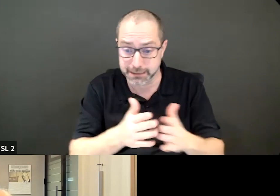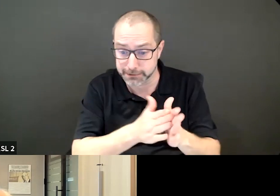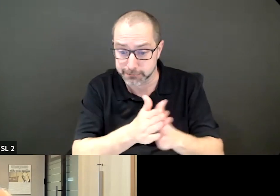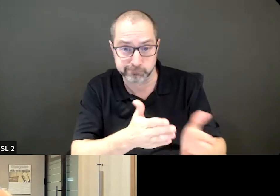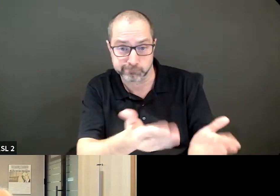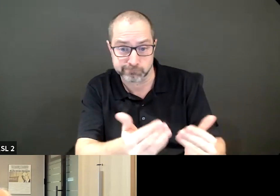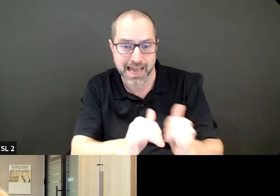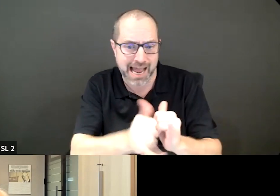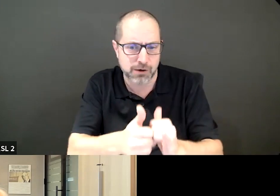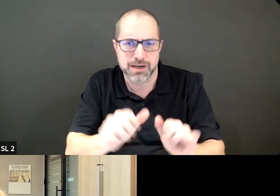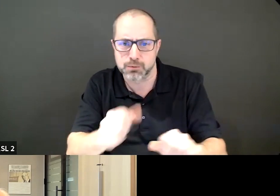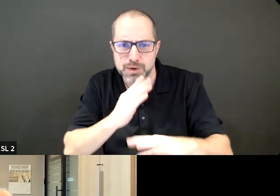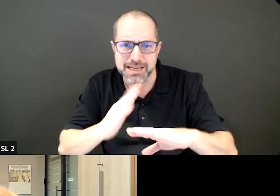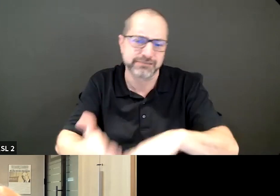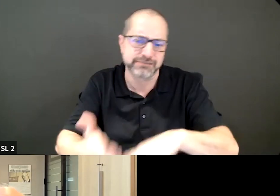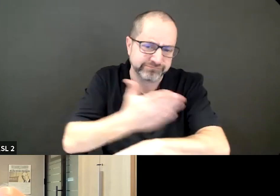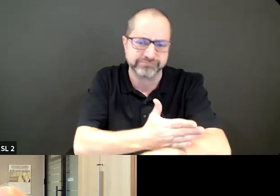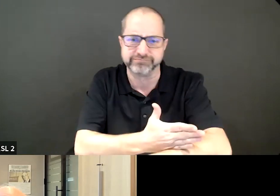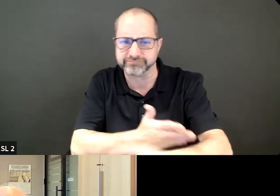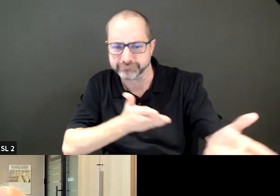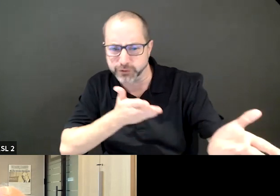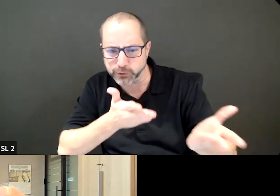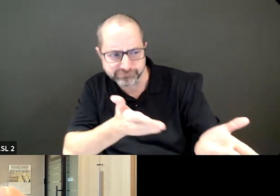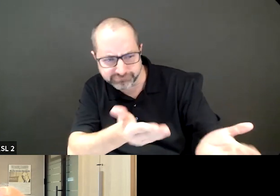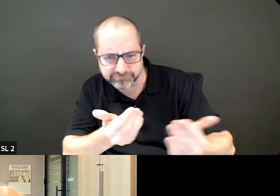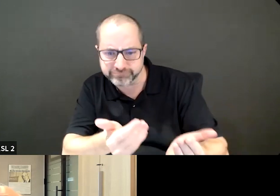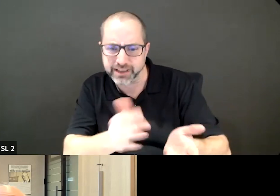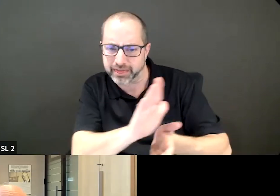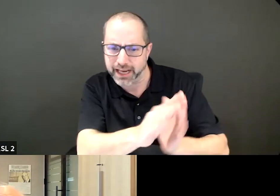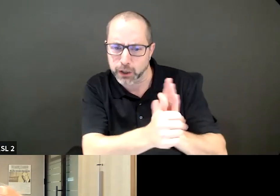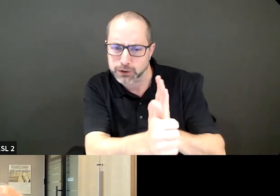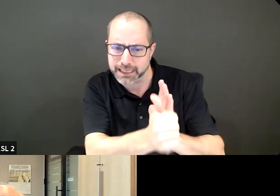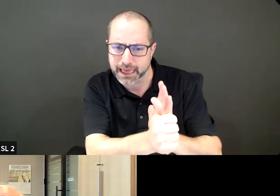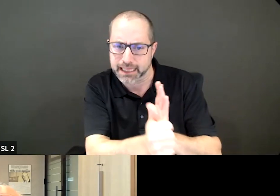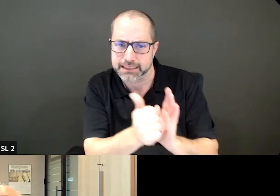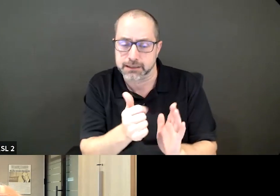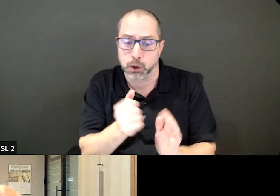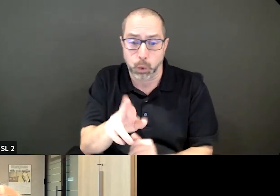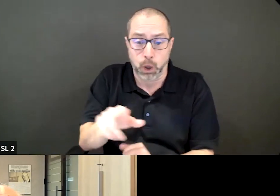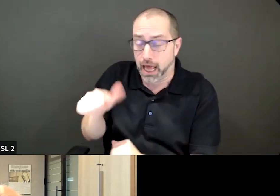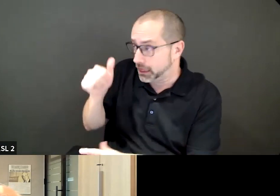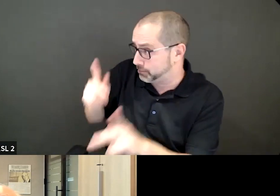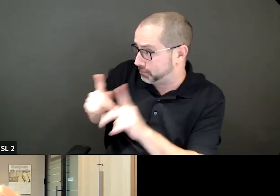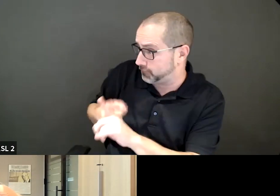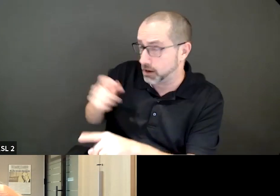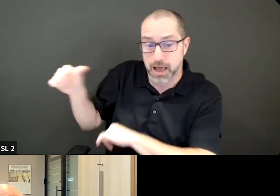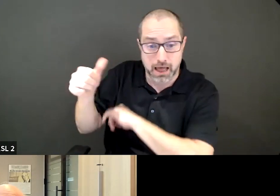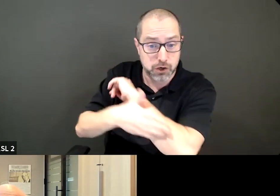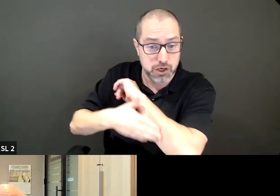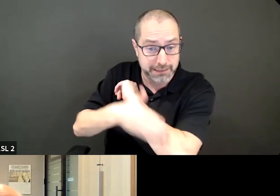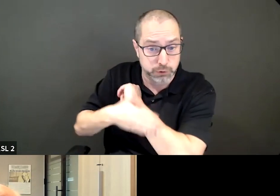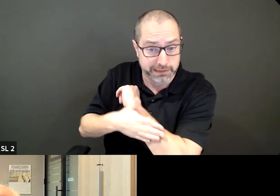How do we better as well take advantage of the skills of people who've come in from other countries, but where